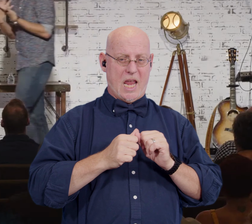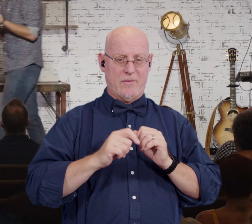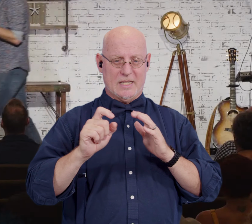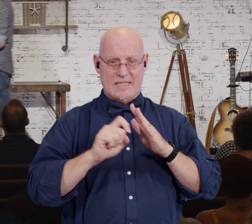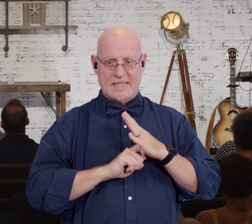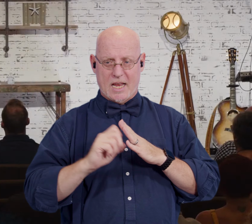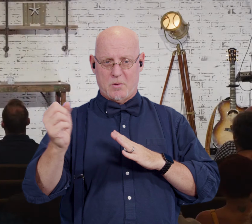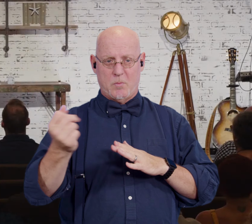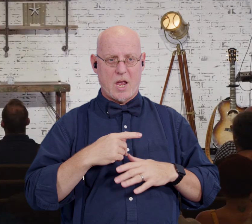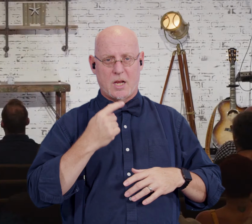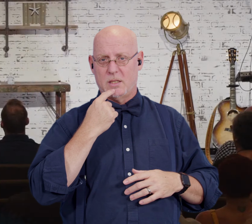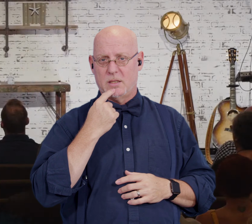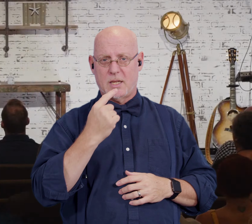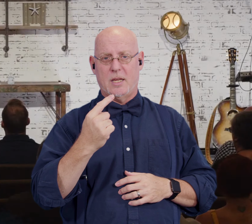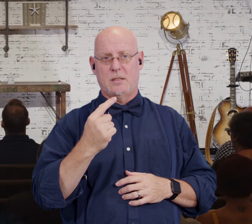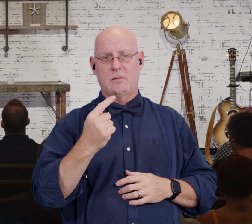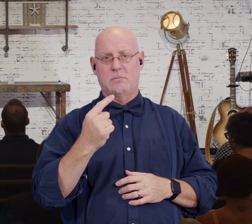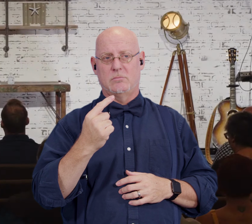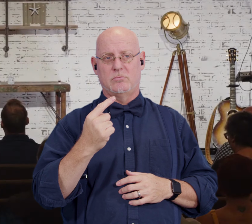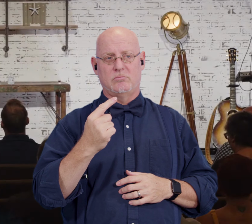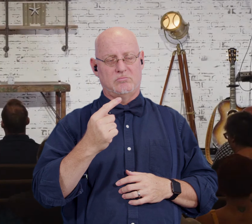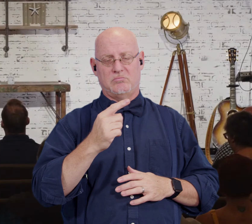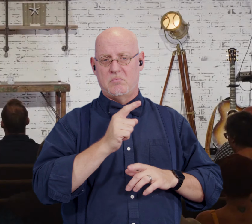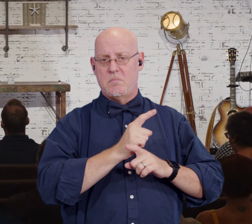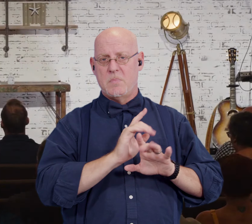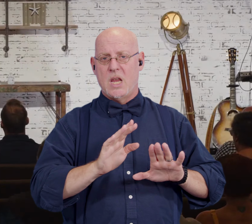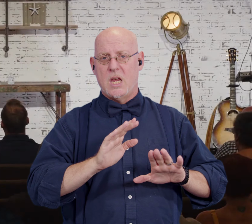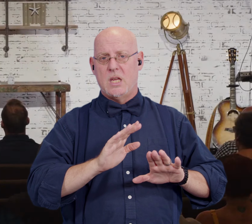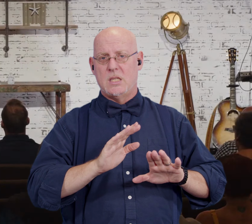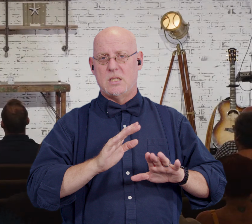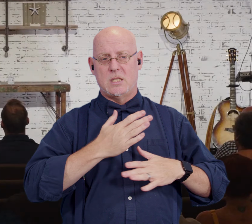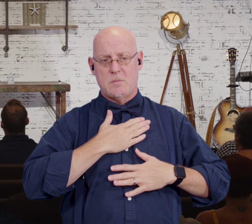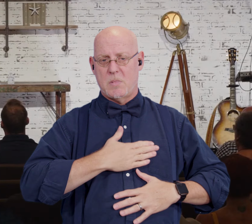scan comes back saying, you are at peace.